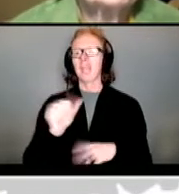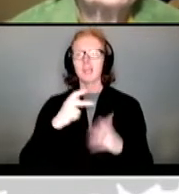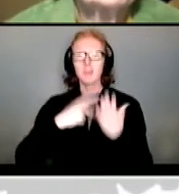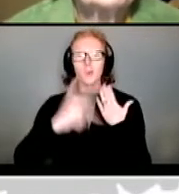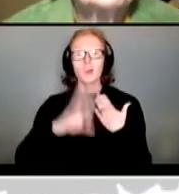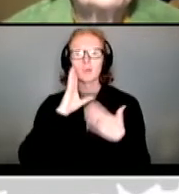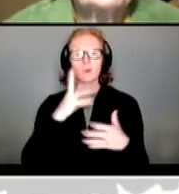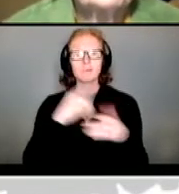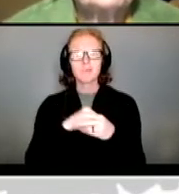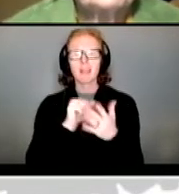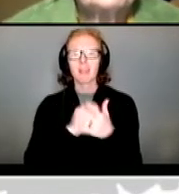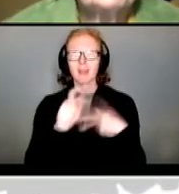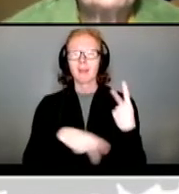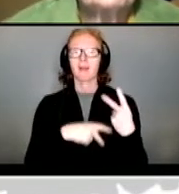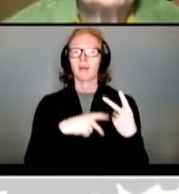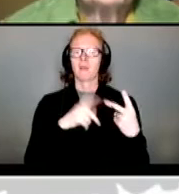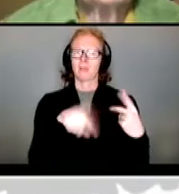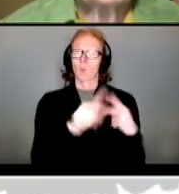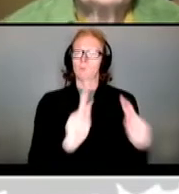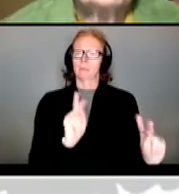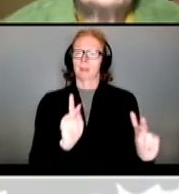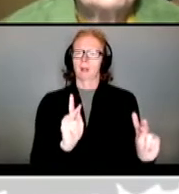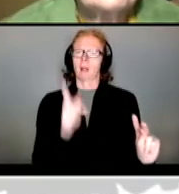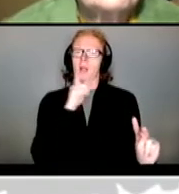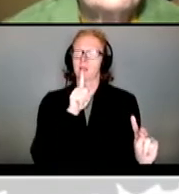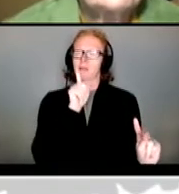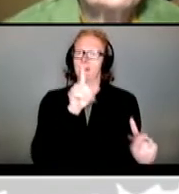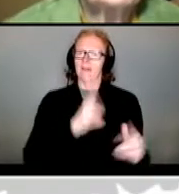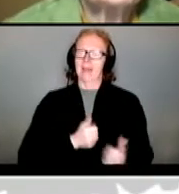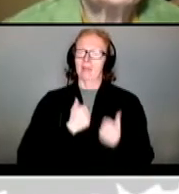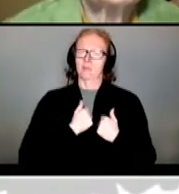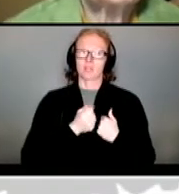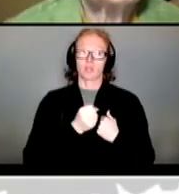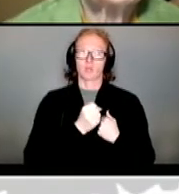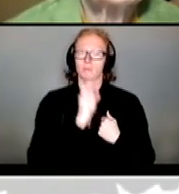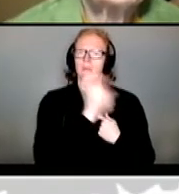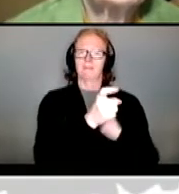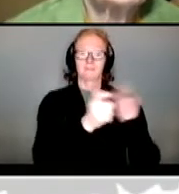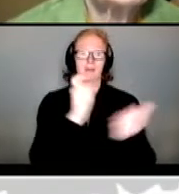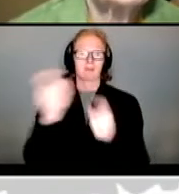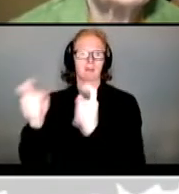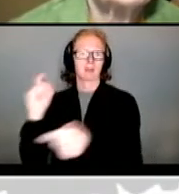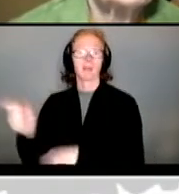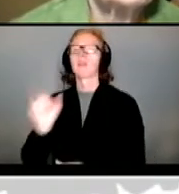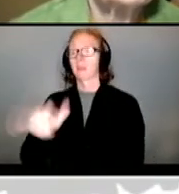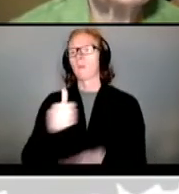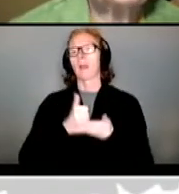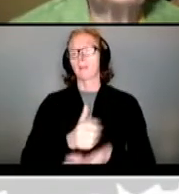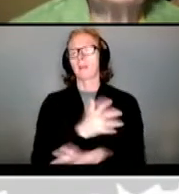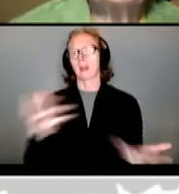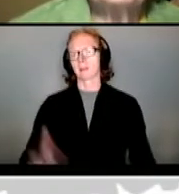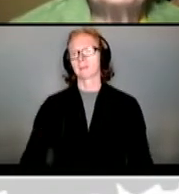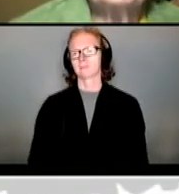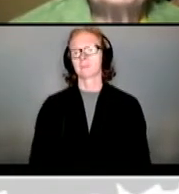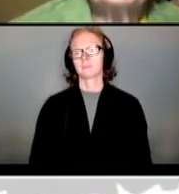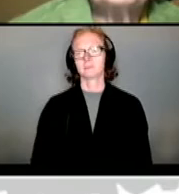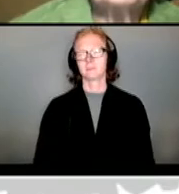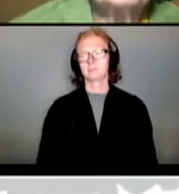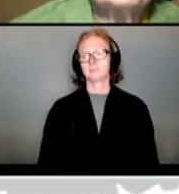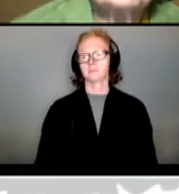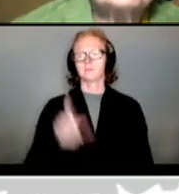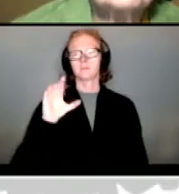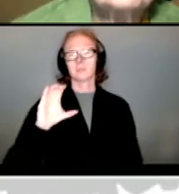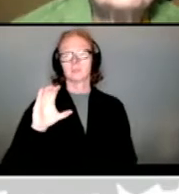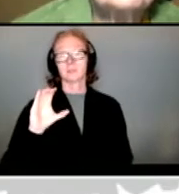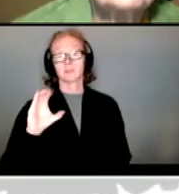these people where we can go to their addresses to give them these flyers, it would definitely would help. And then I